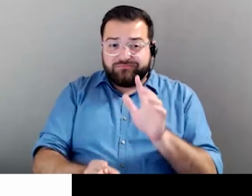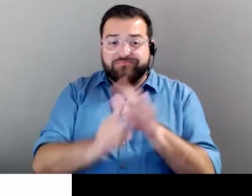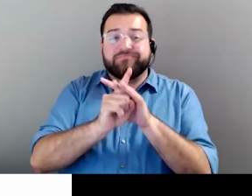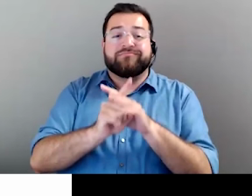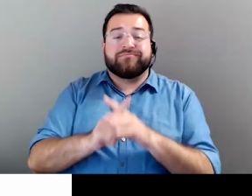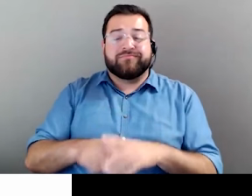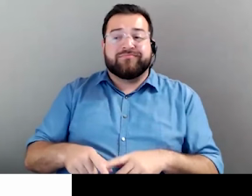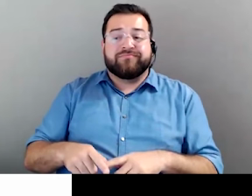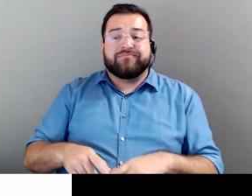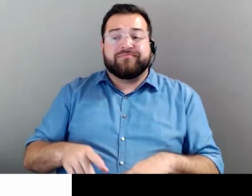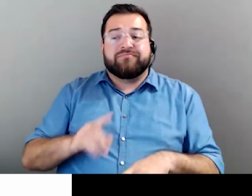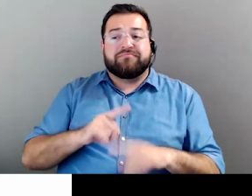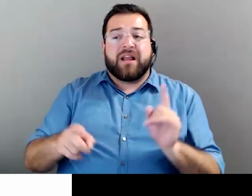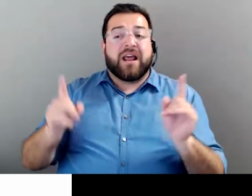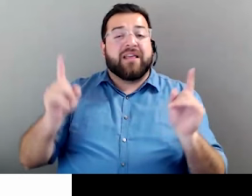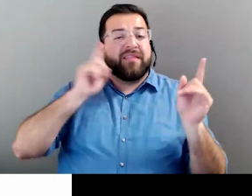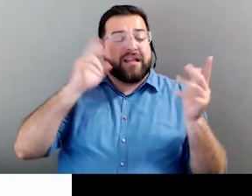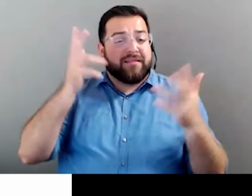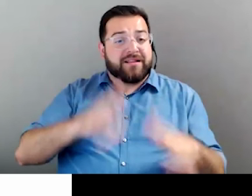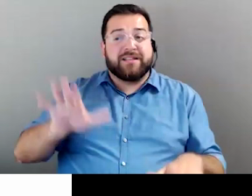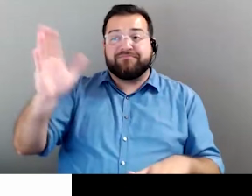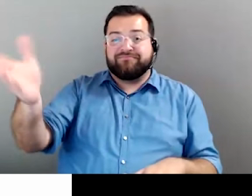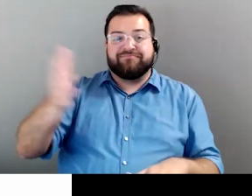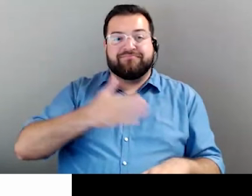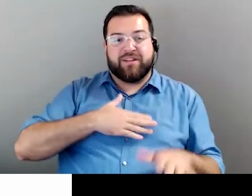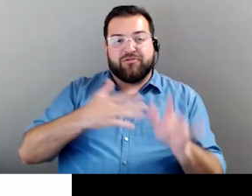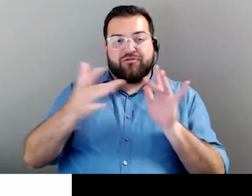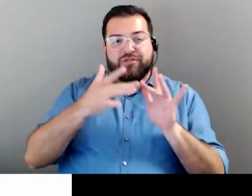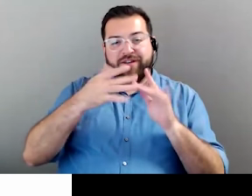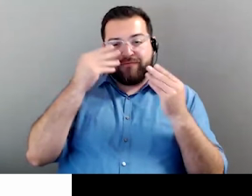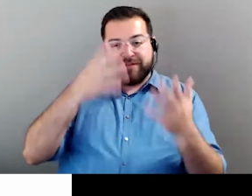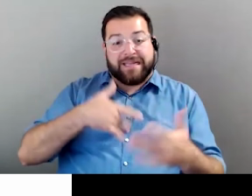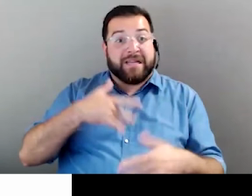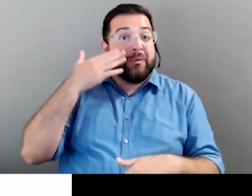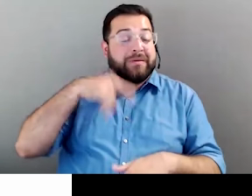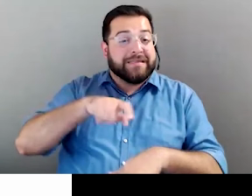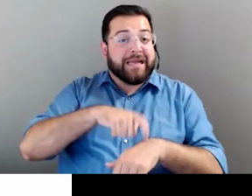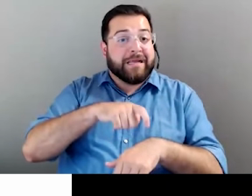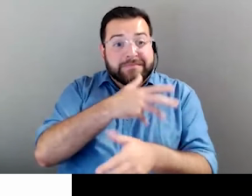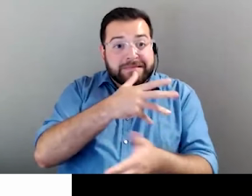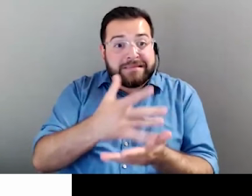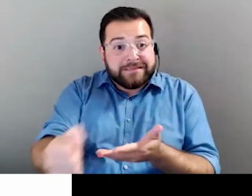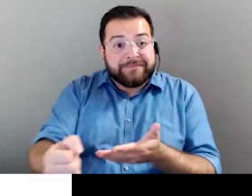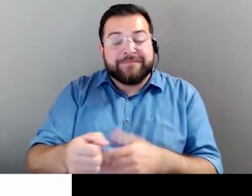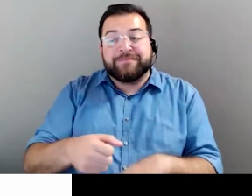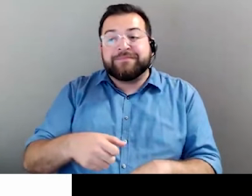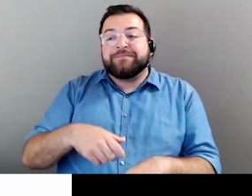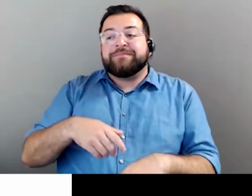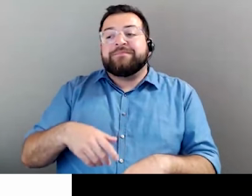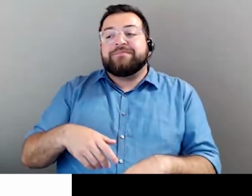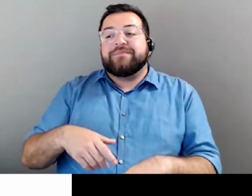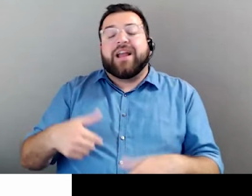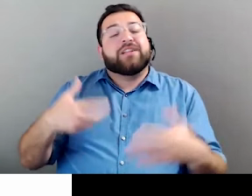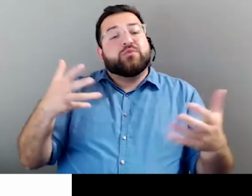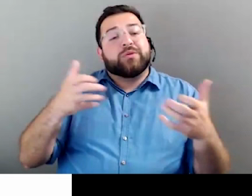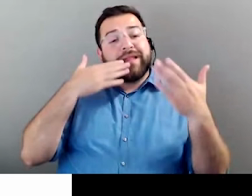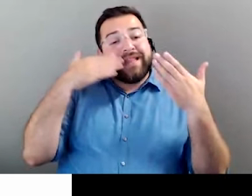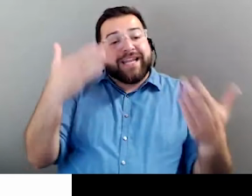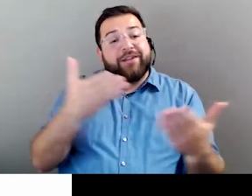think that's pretty much it. Here's my contact information. I know we're running out of time. I just want to thank you all